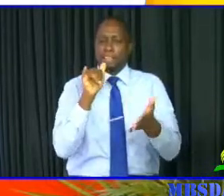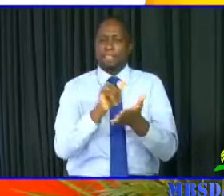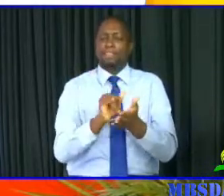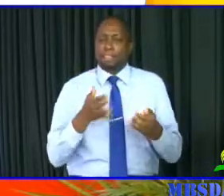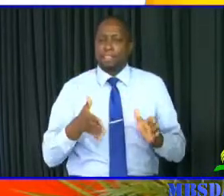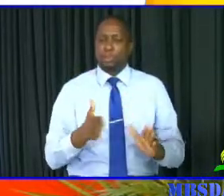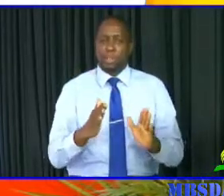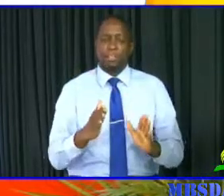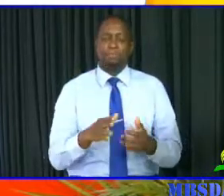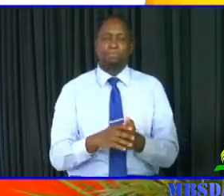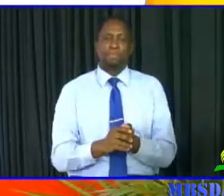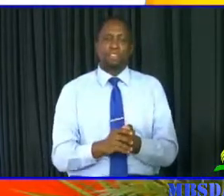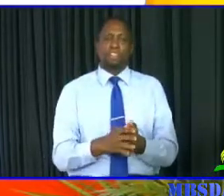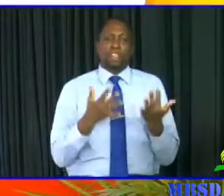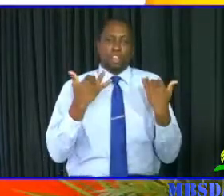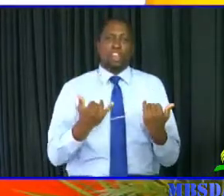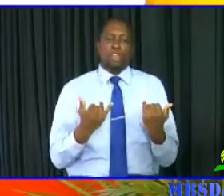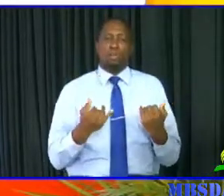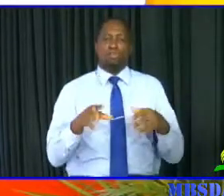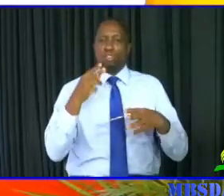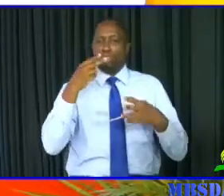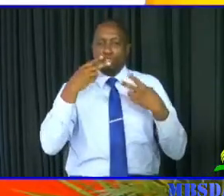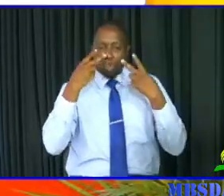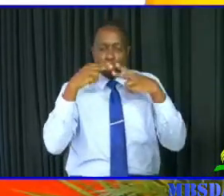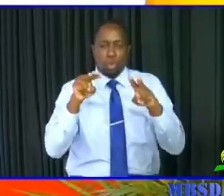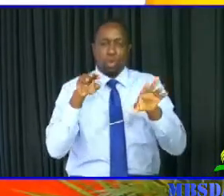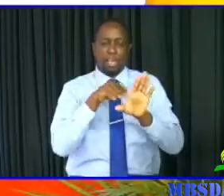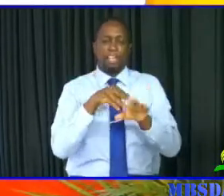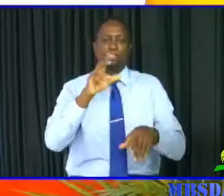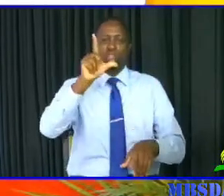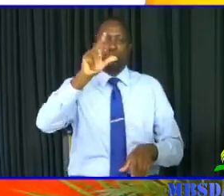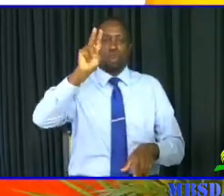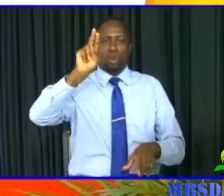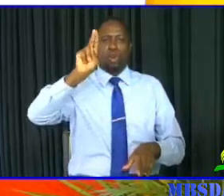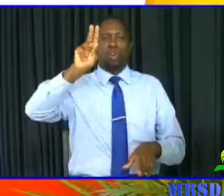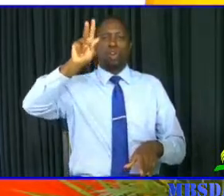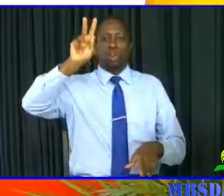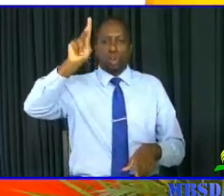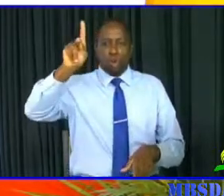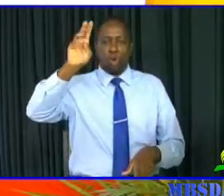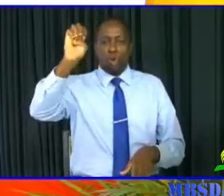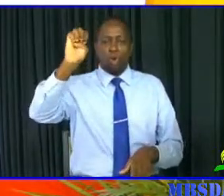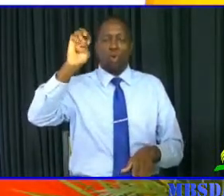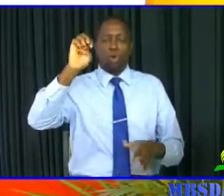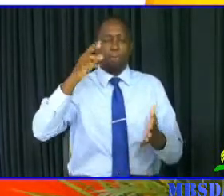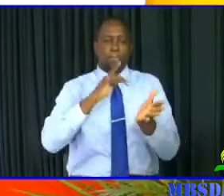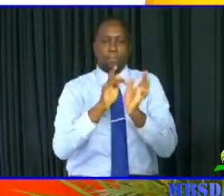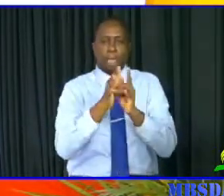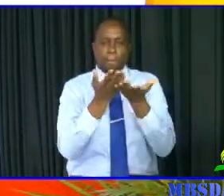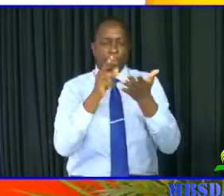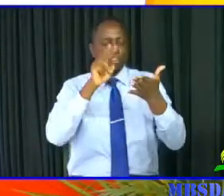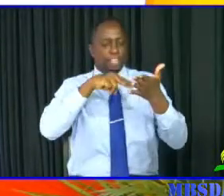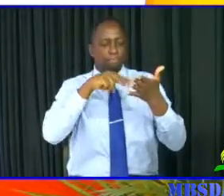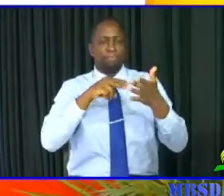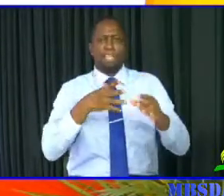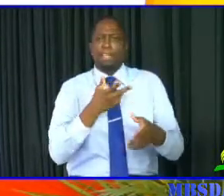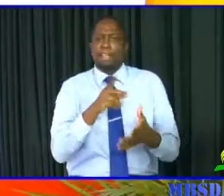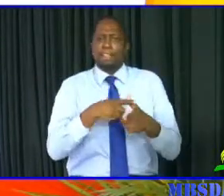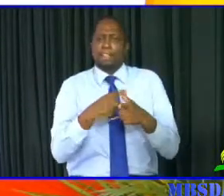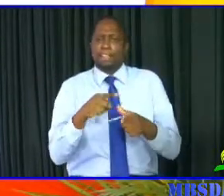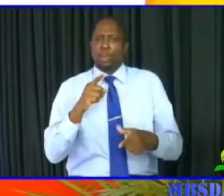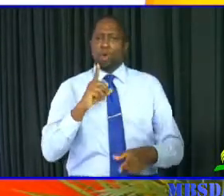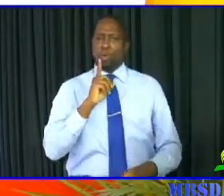verses 23 and 24. "Then said one unto him,